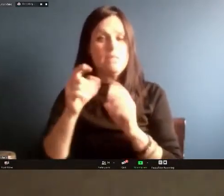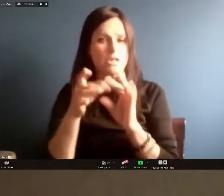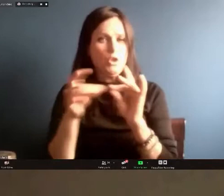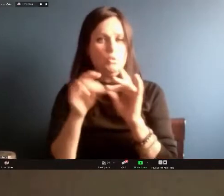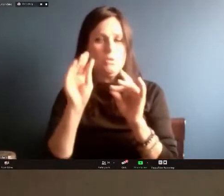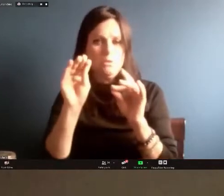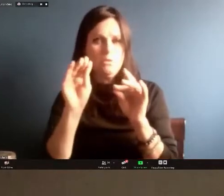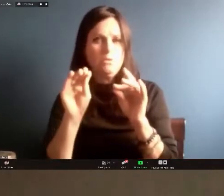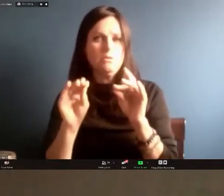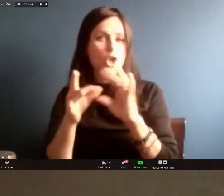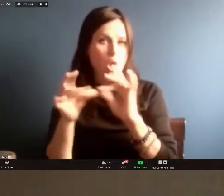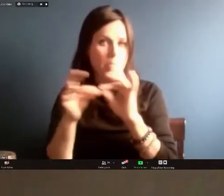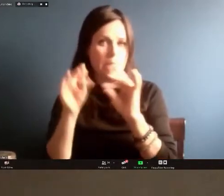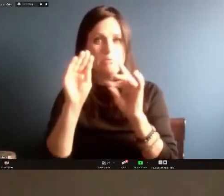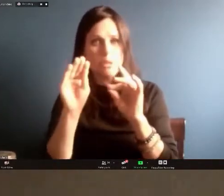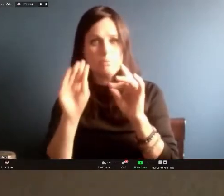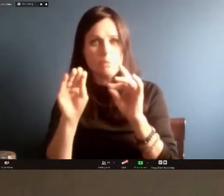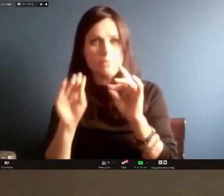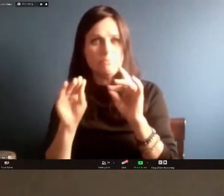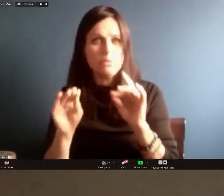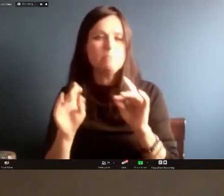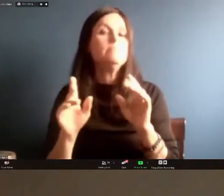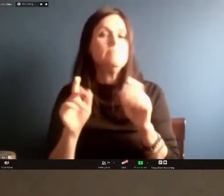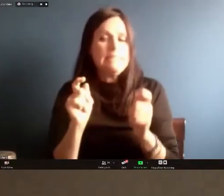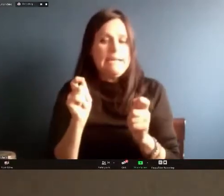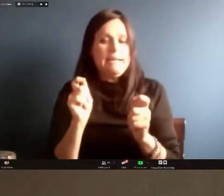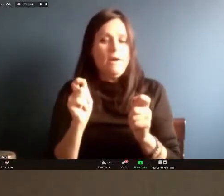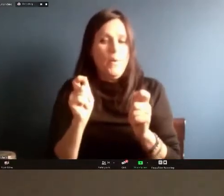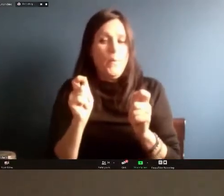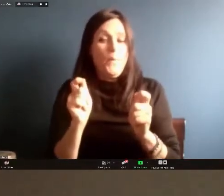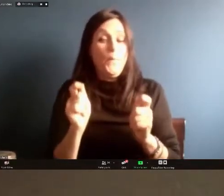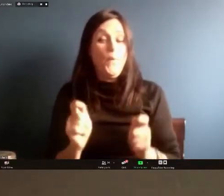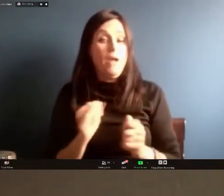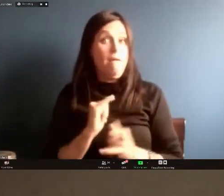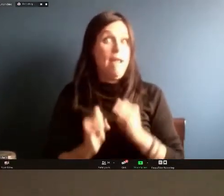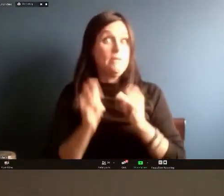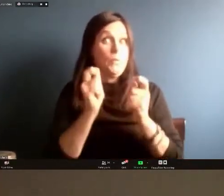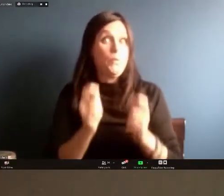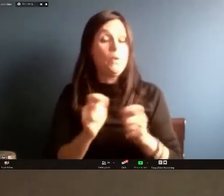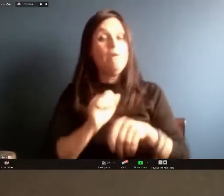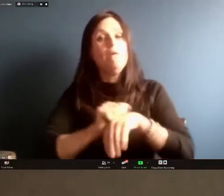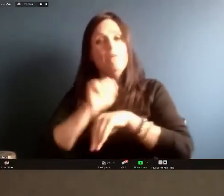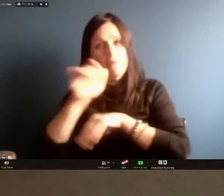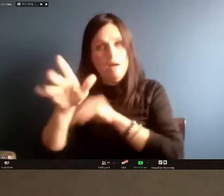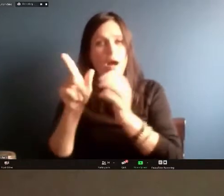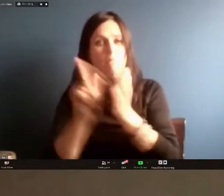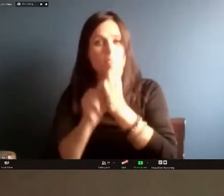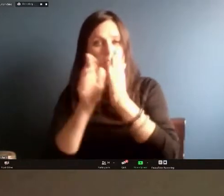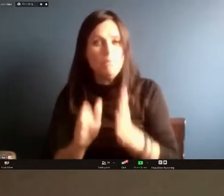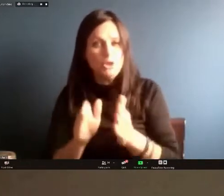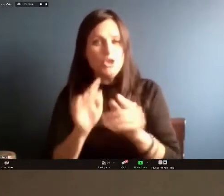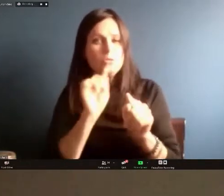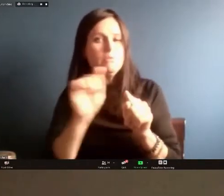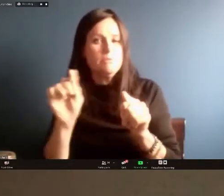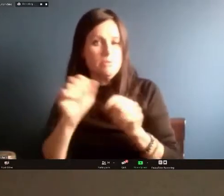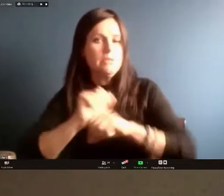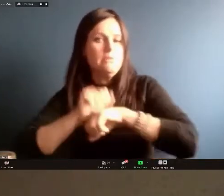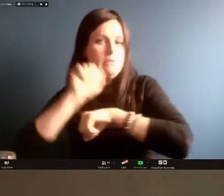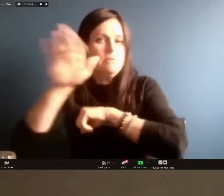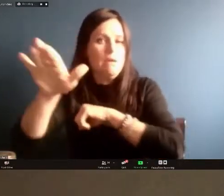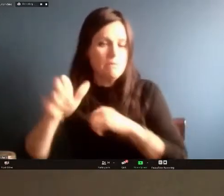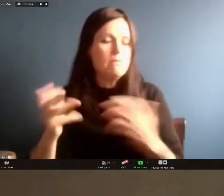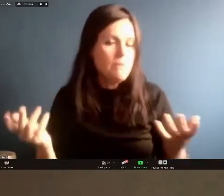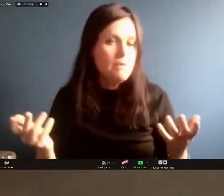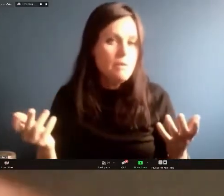And, I finesse, and then we send it to my publishers. And then,